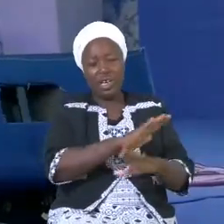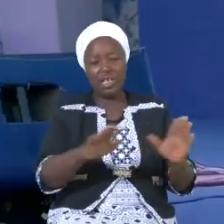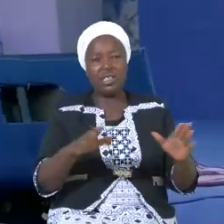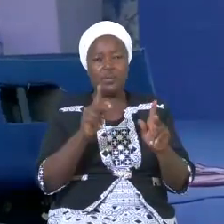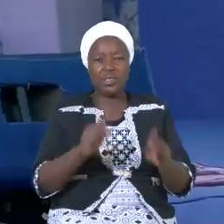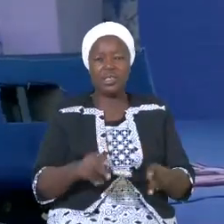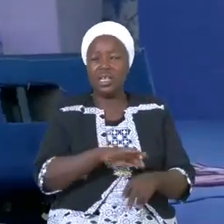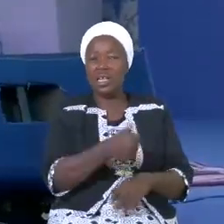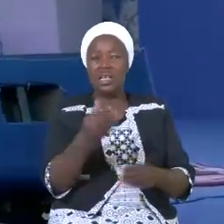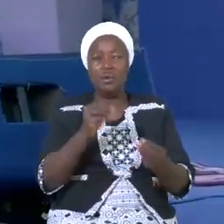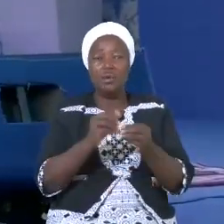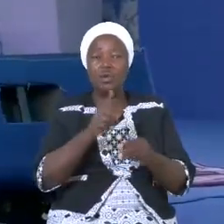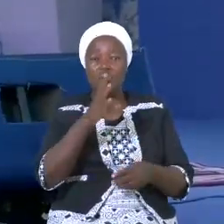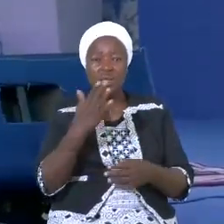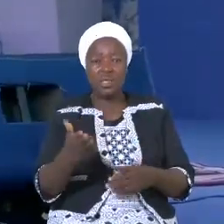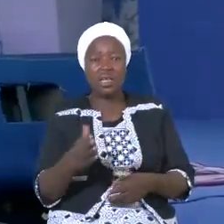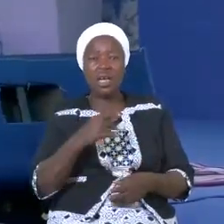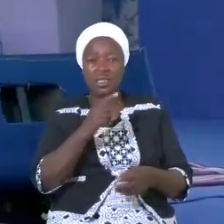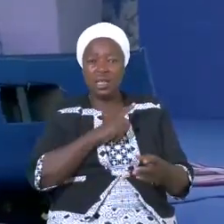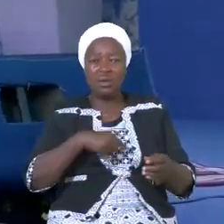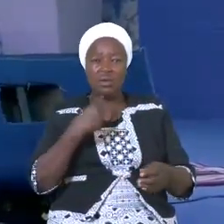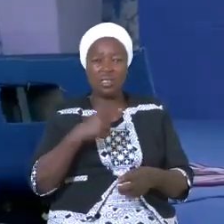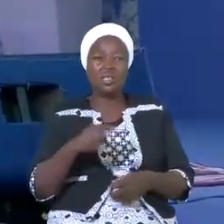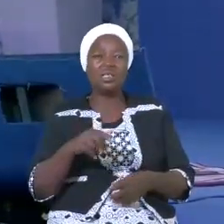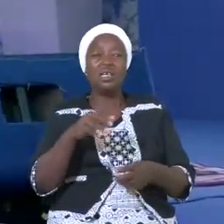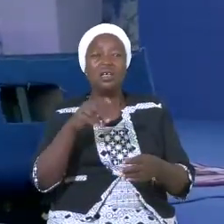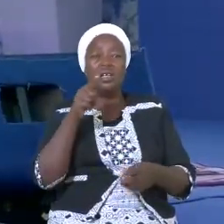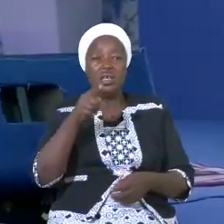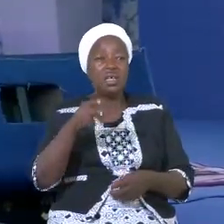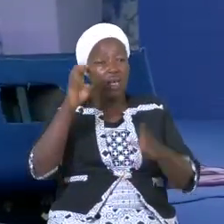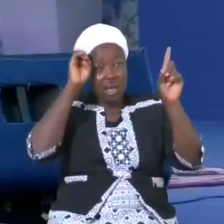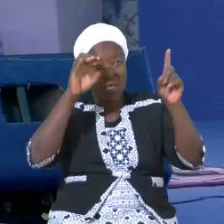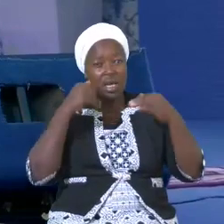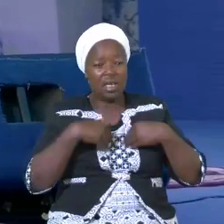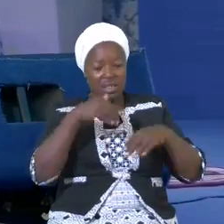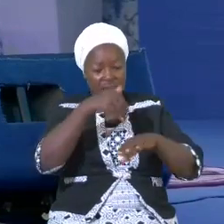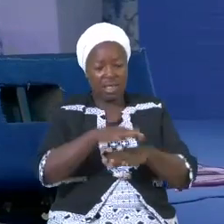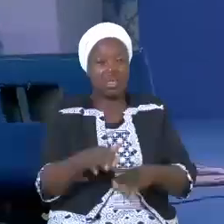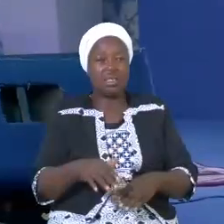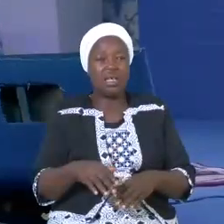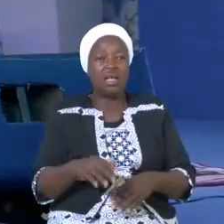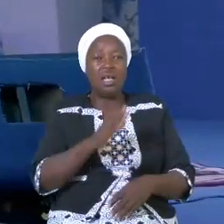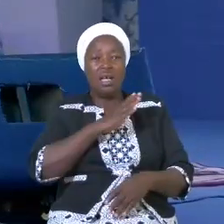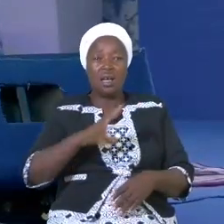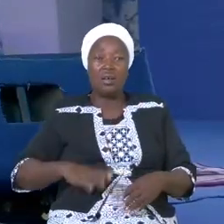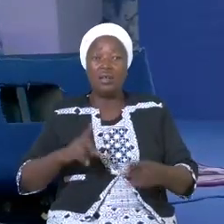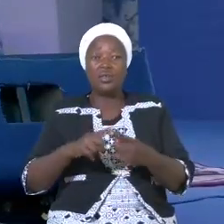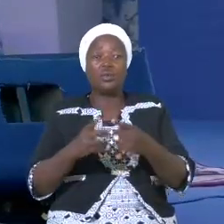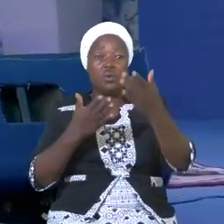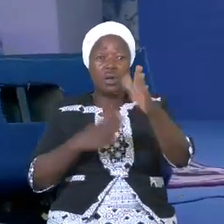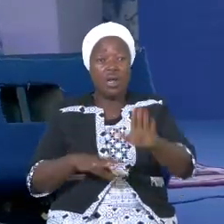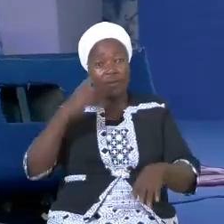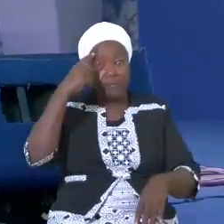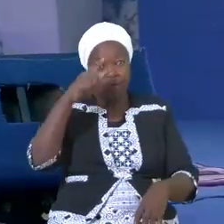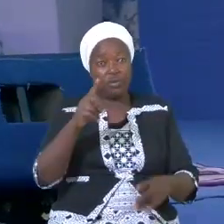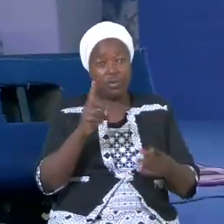there and the lord says yes sage christ to die for you to convert you so that